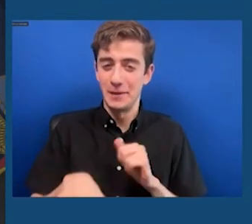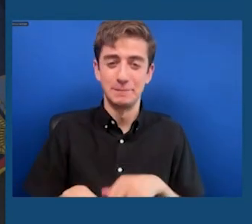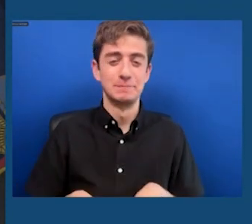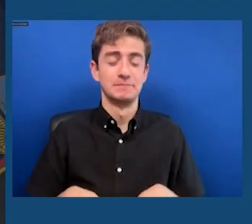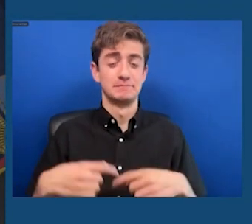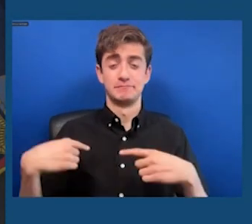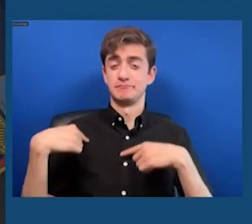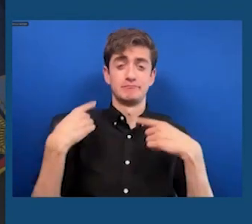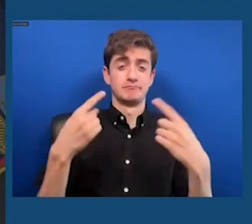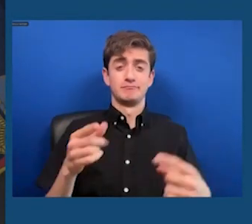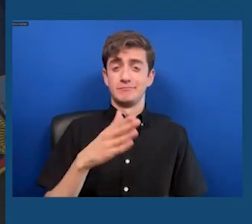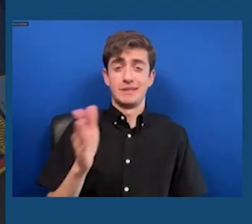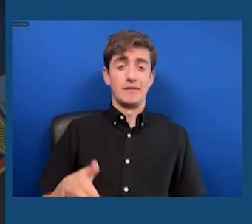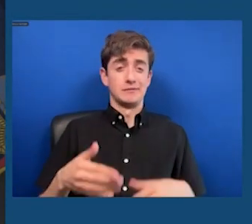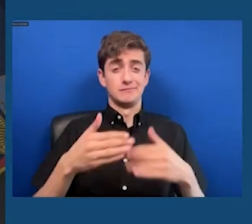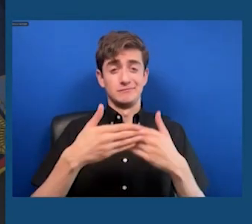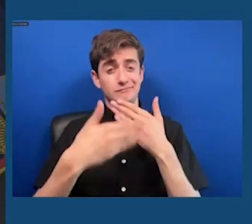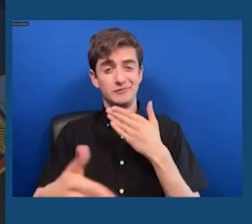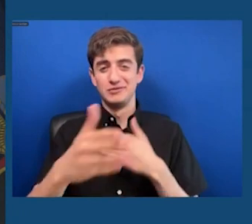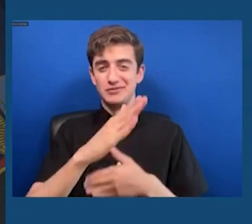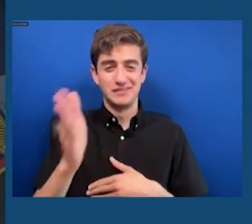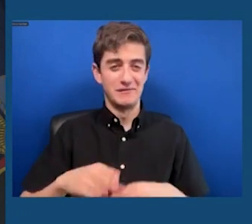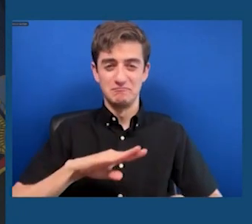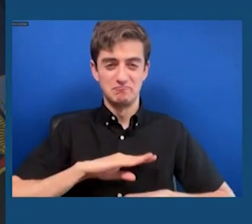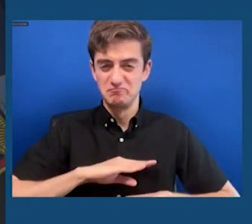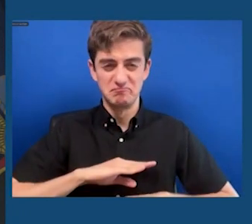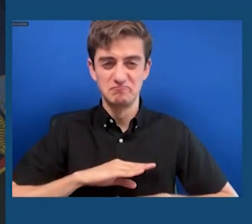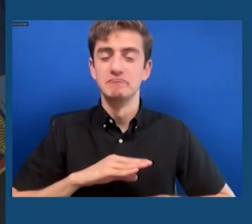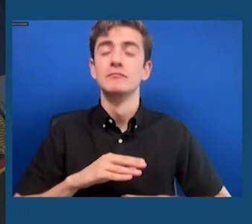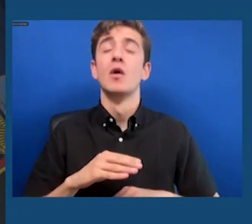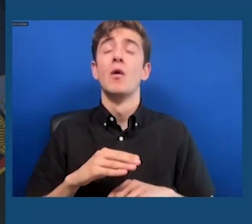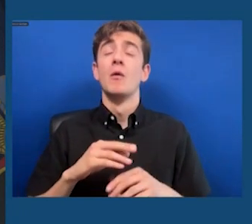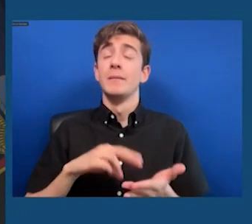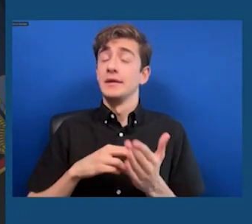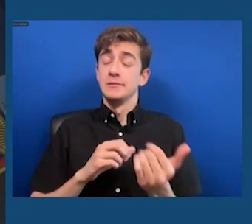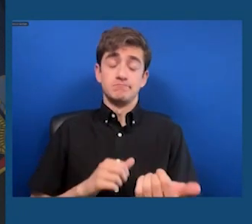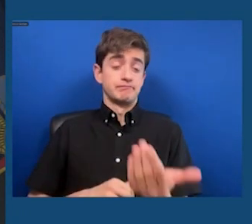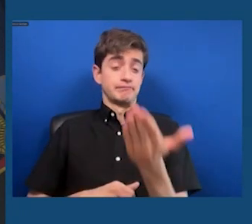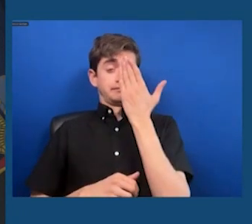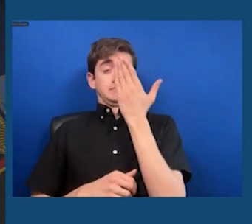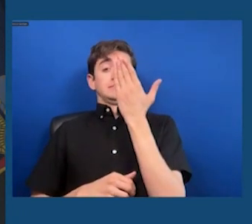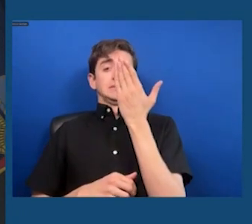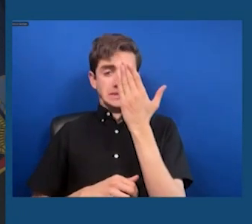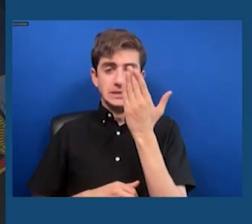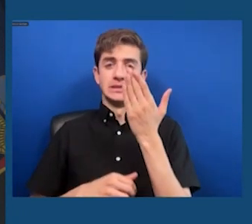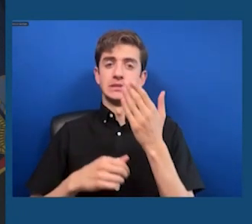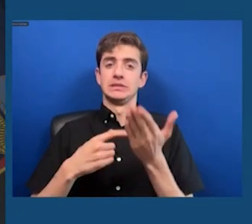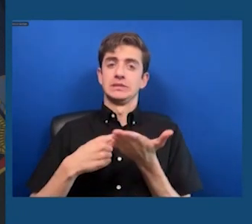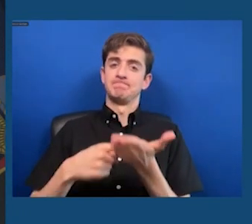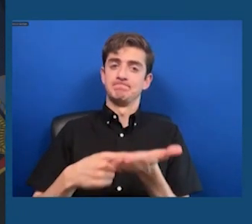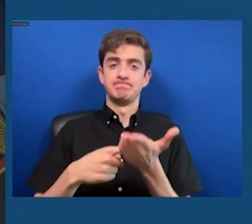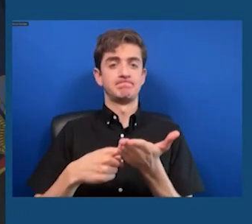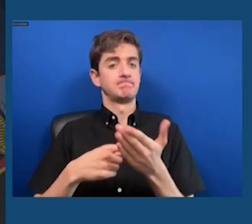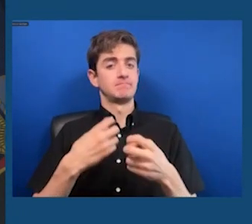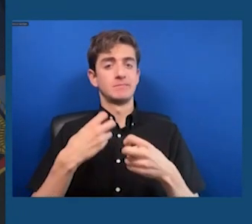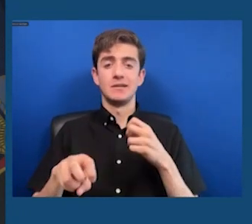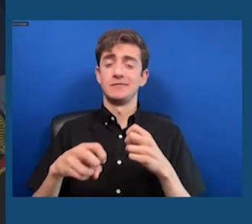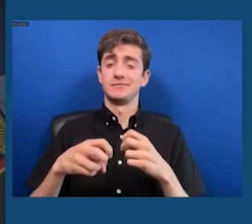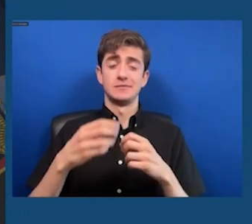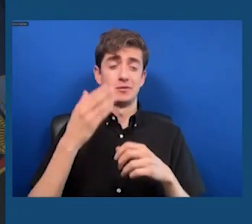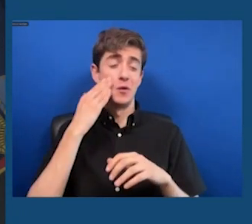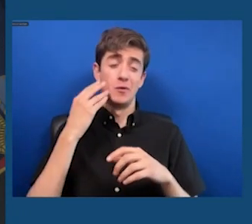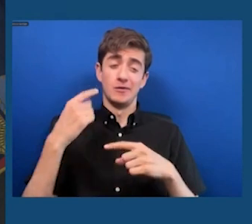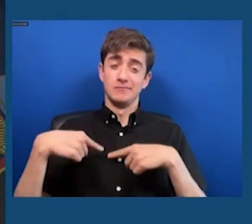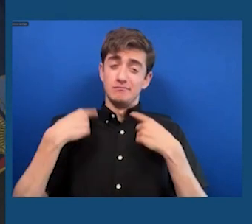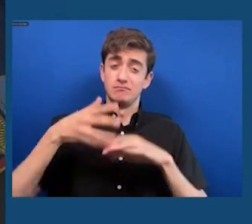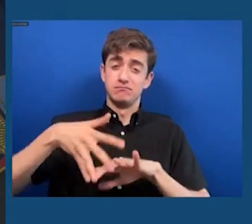will. So we had some very tough conversations about how to change the entrenched status quo. And as a result,